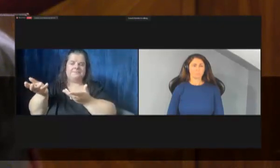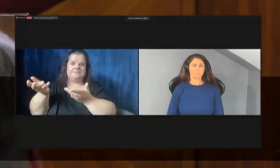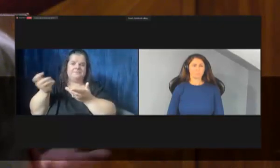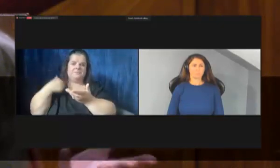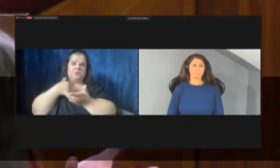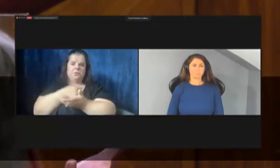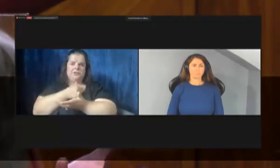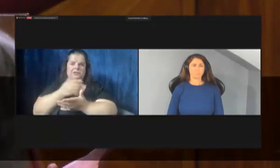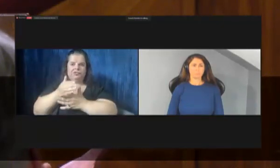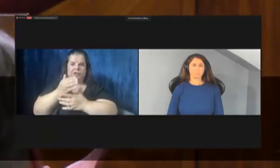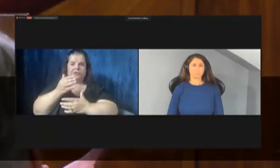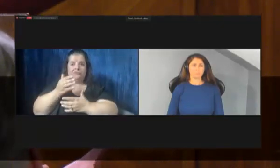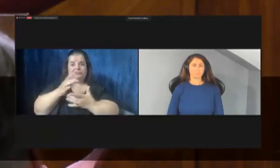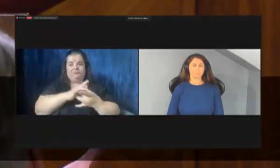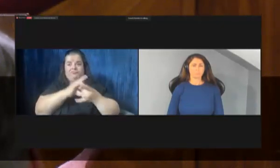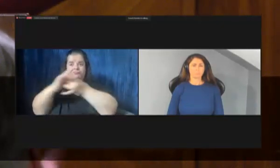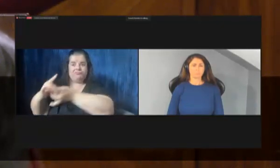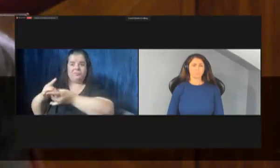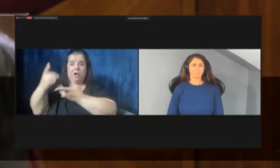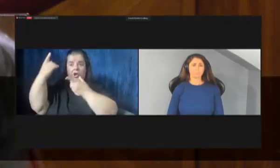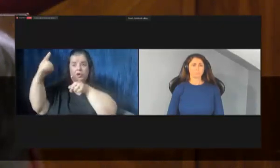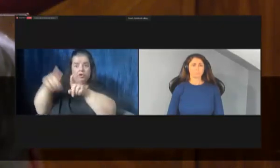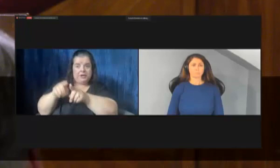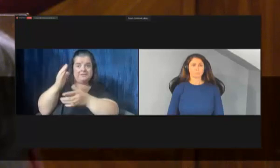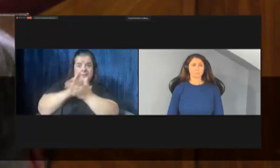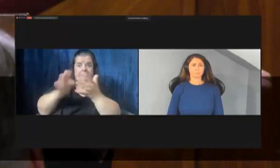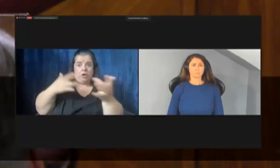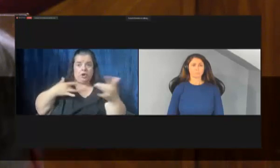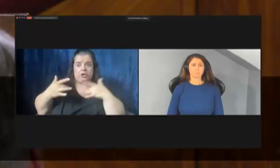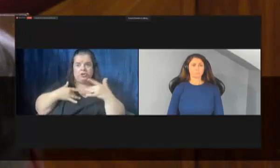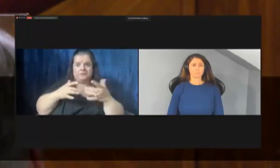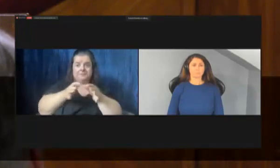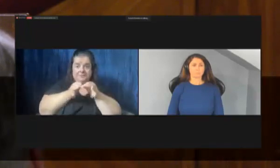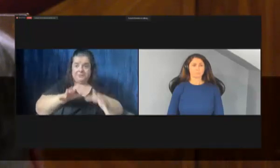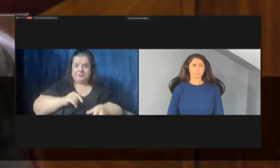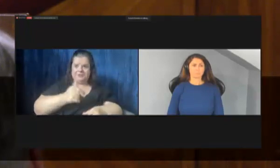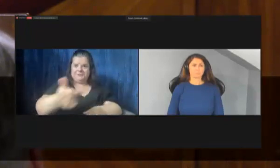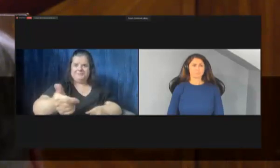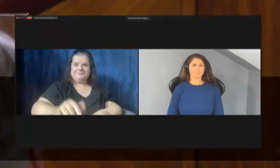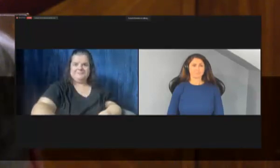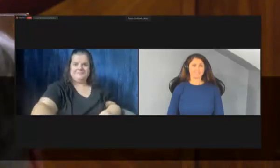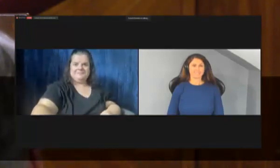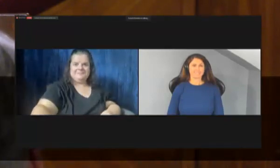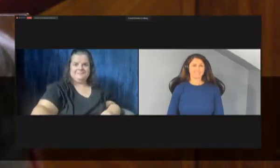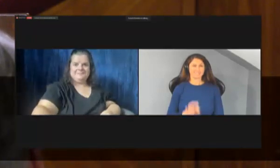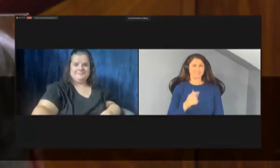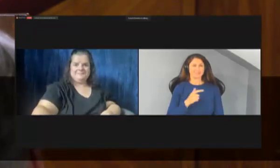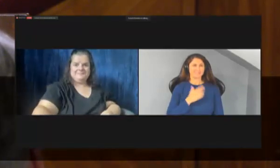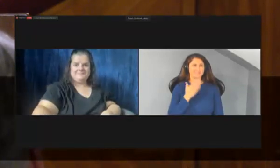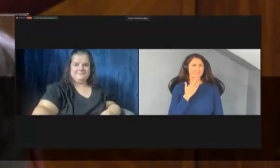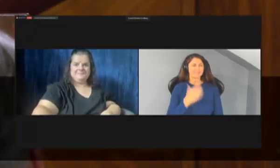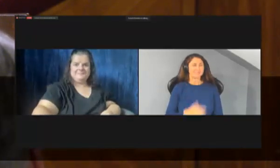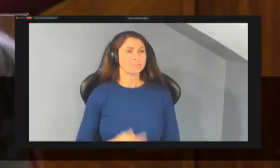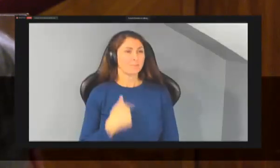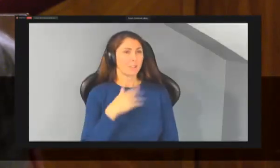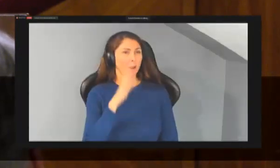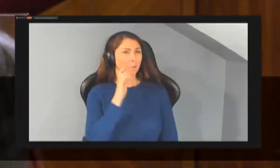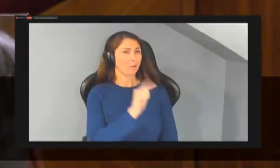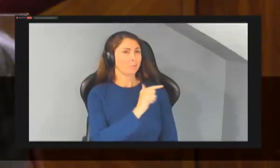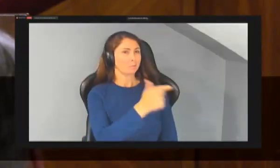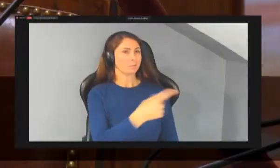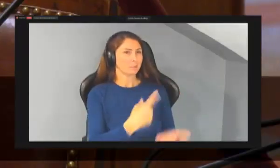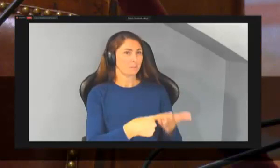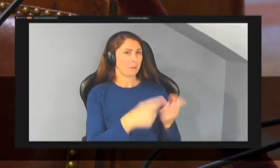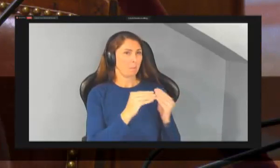the concerns that some of you brought as well, but I'm going to pass it to Shannon to speak more on our concerns.